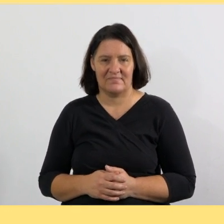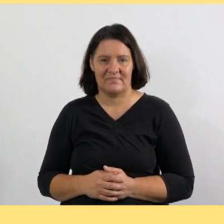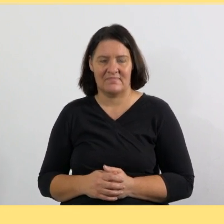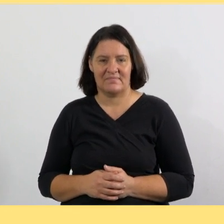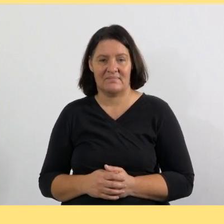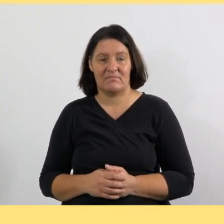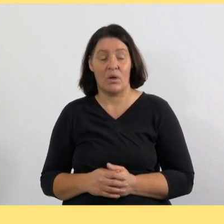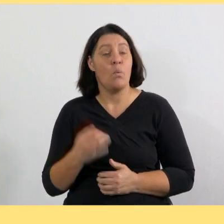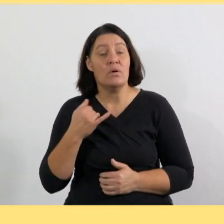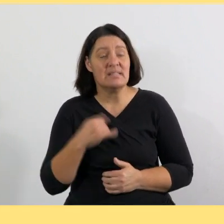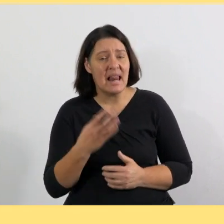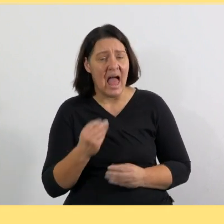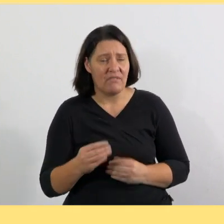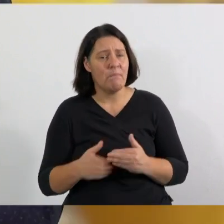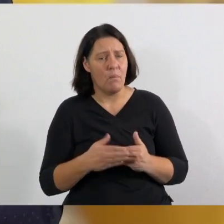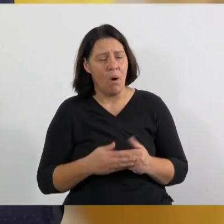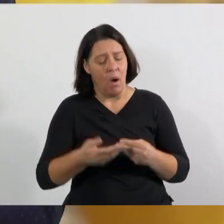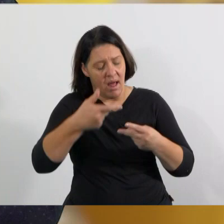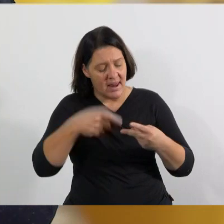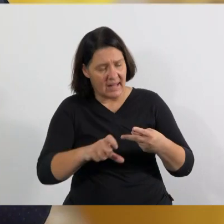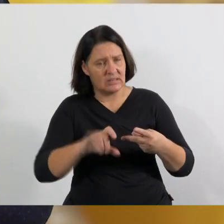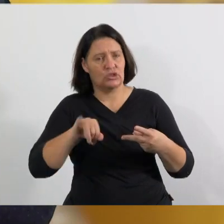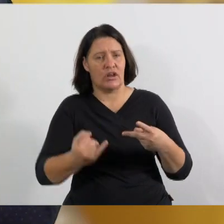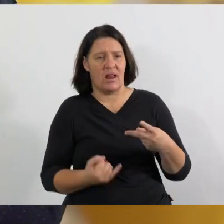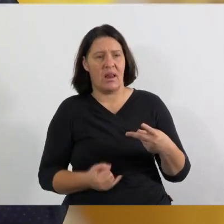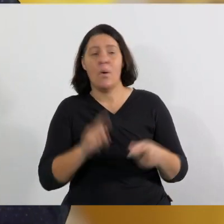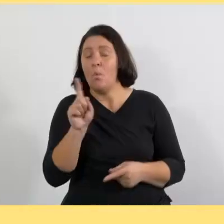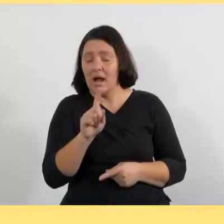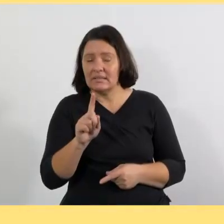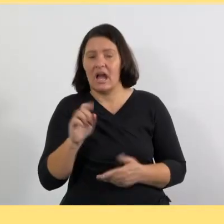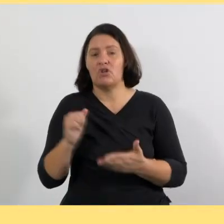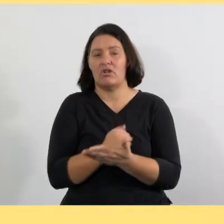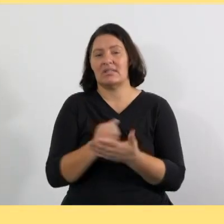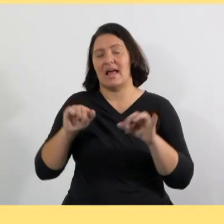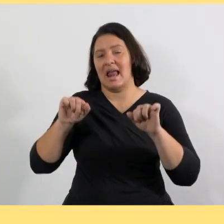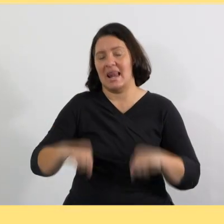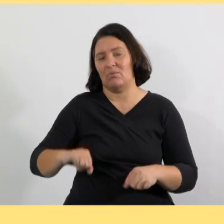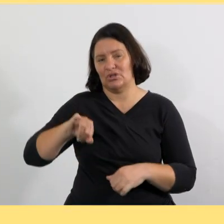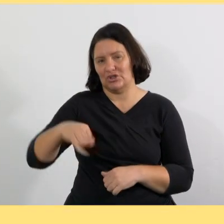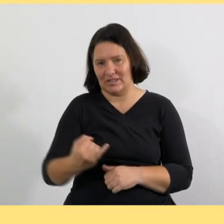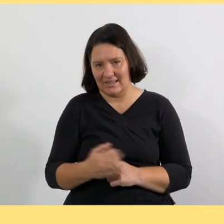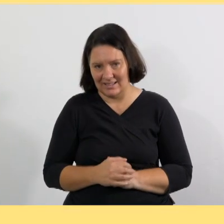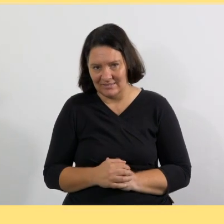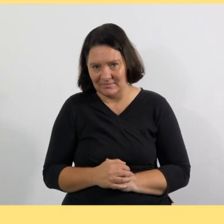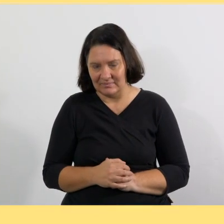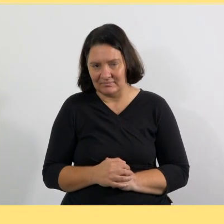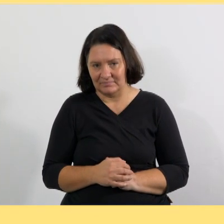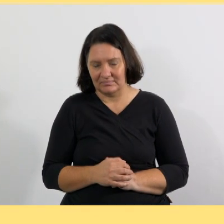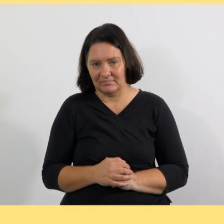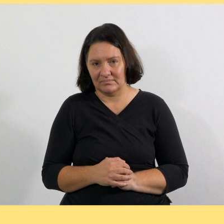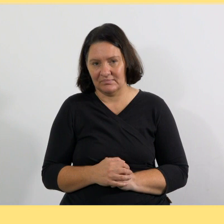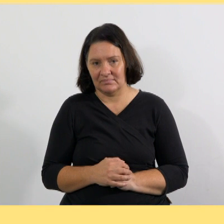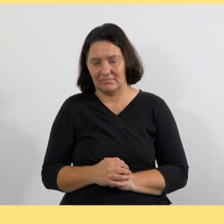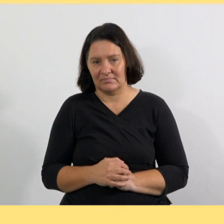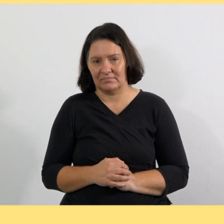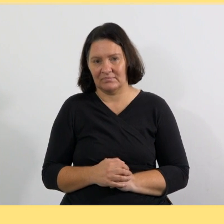29,200. I still have another journal, which is the creditors allowances journal.